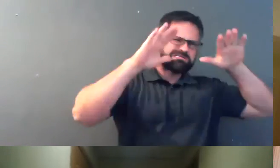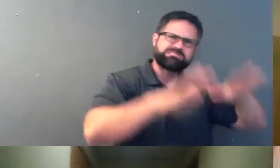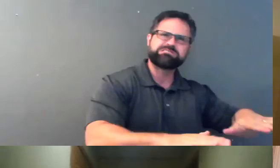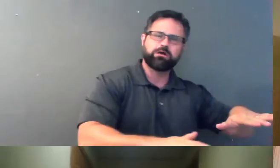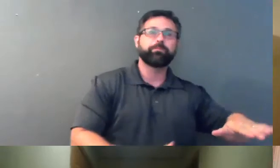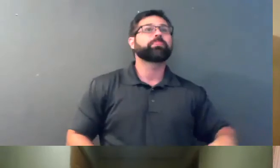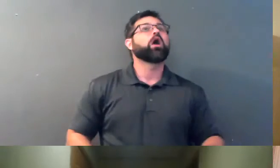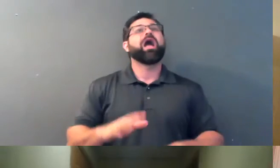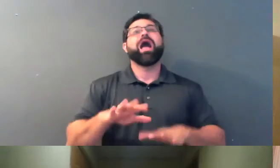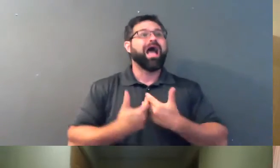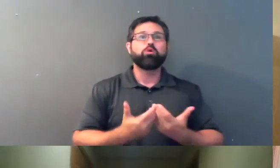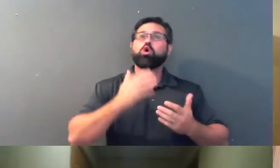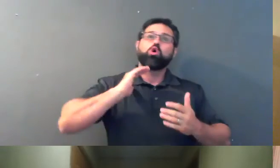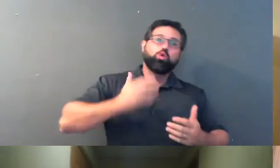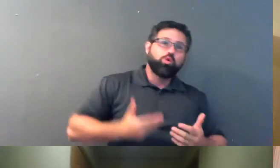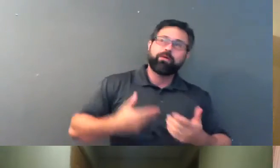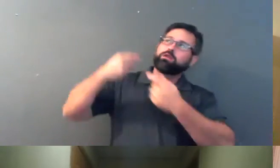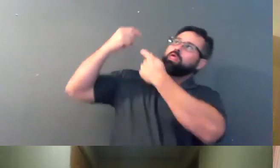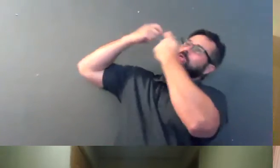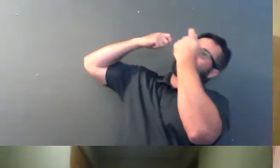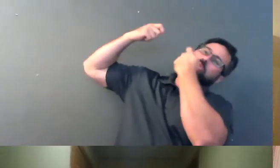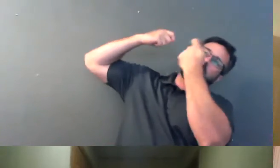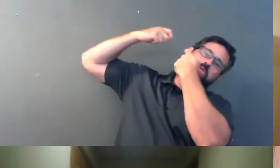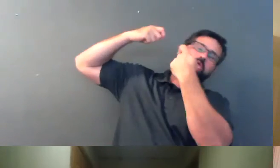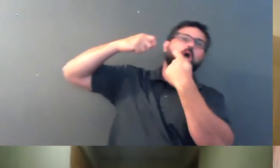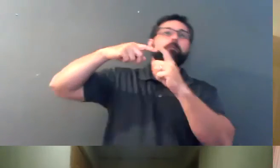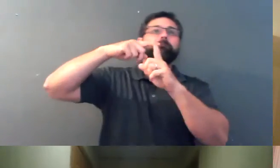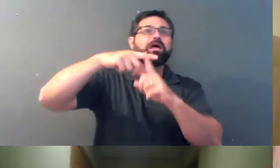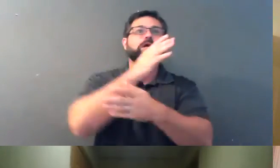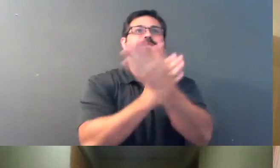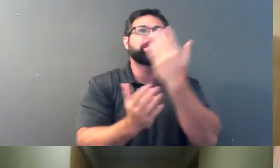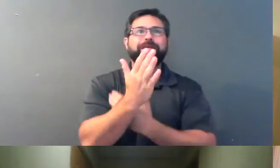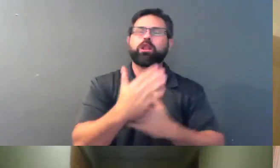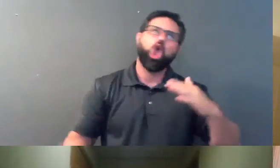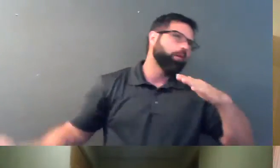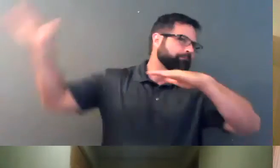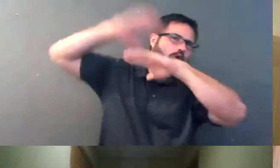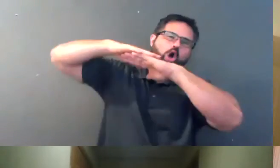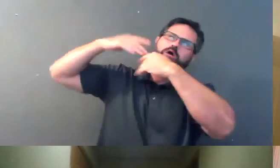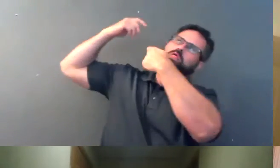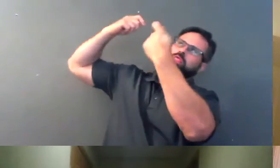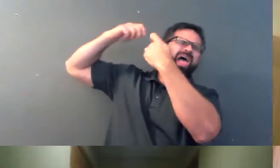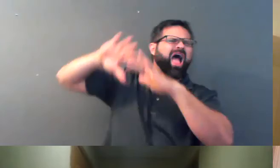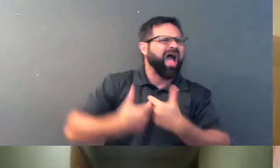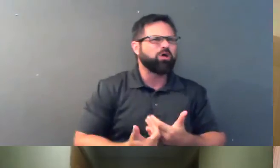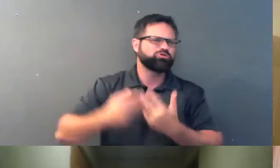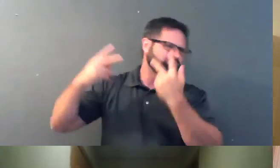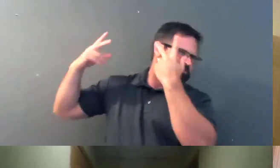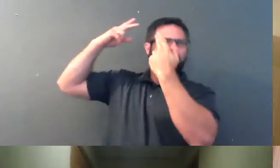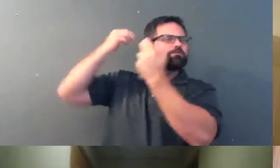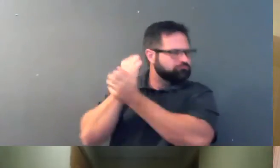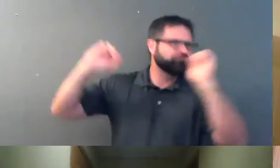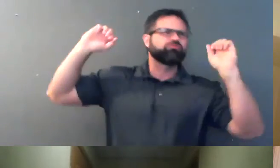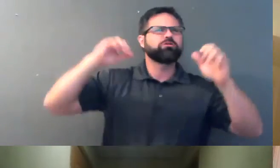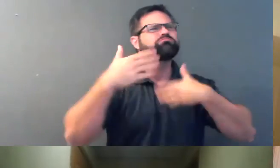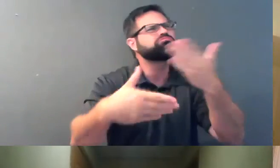with disabilities, structural changes need to be put in place. So I turn it over to you, Mr. Quinn, since